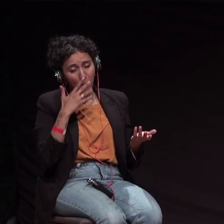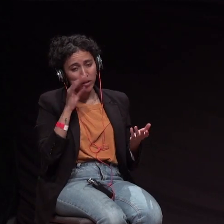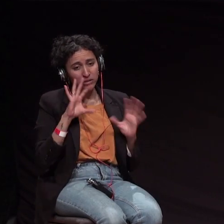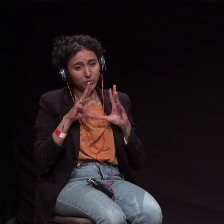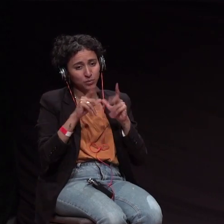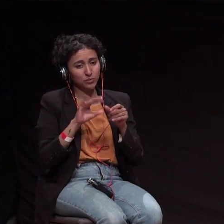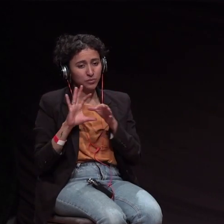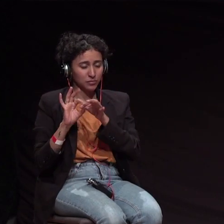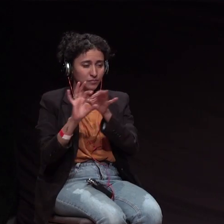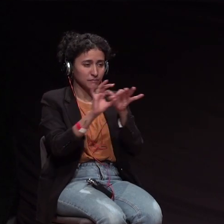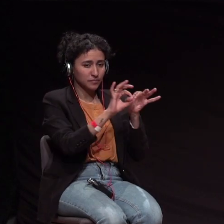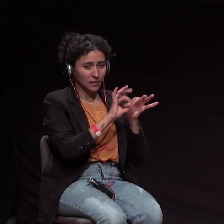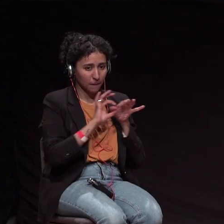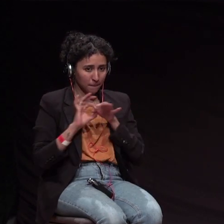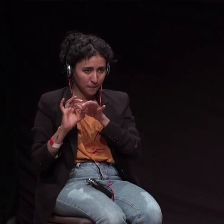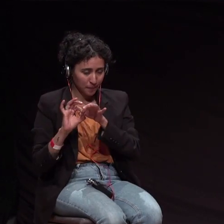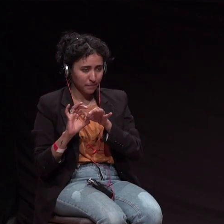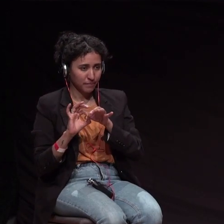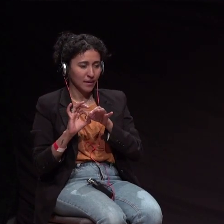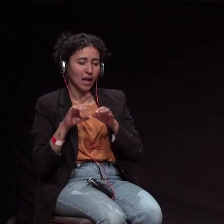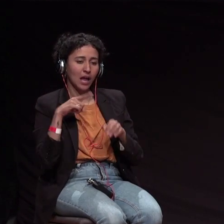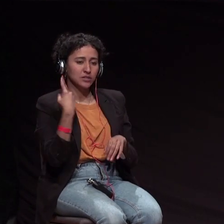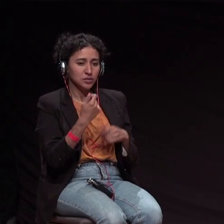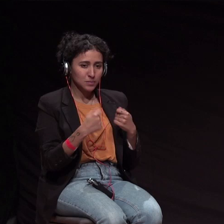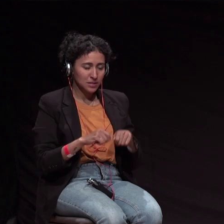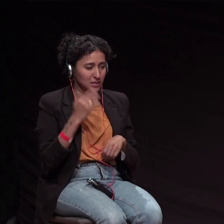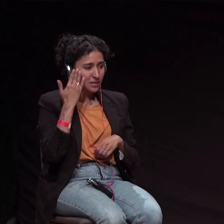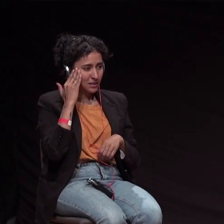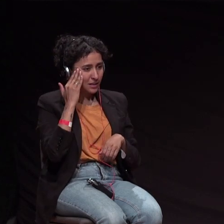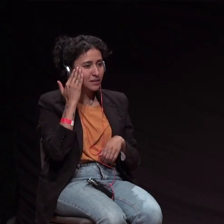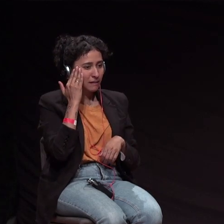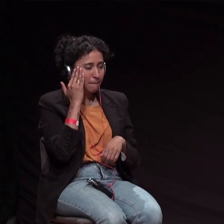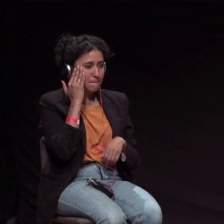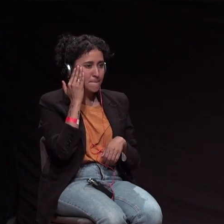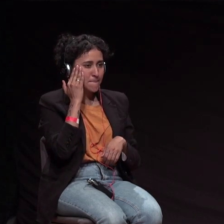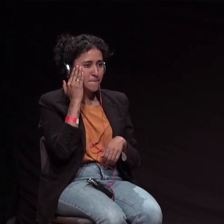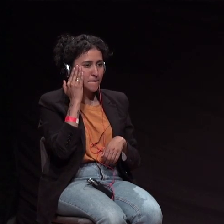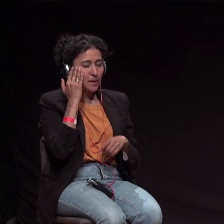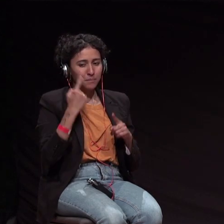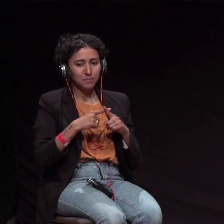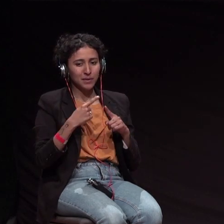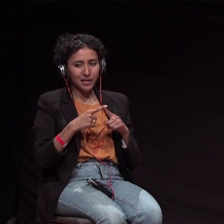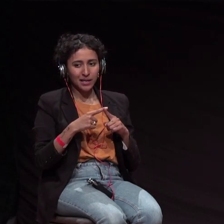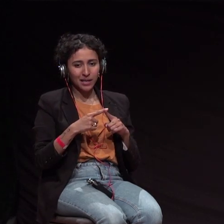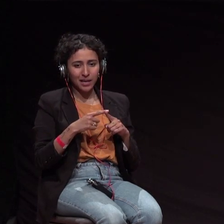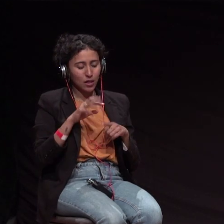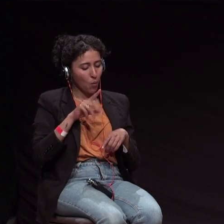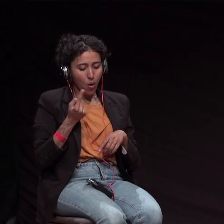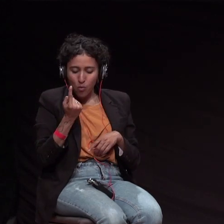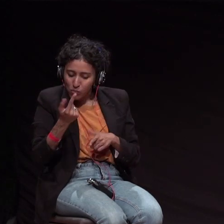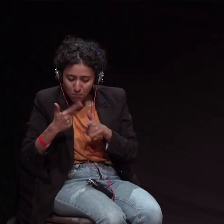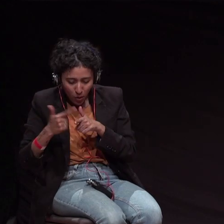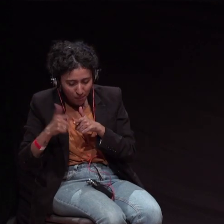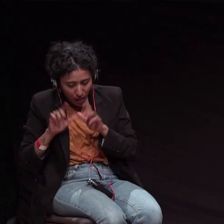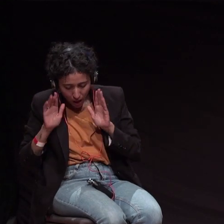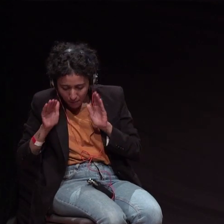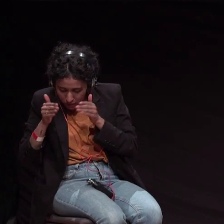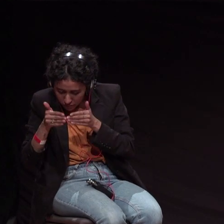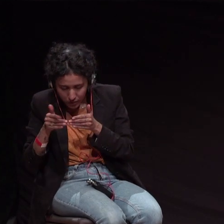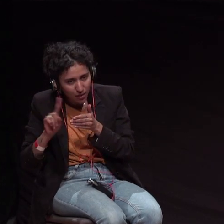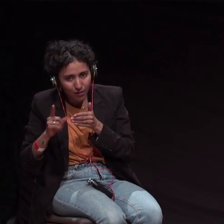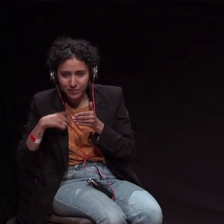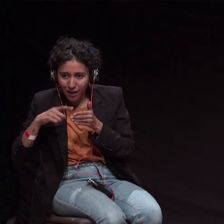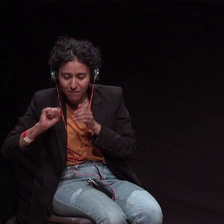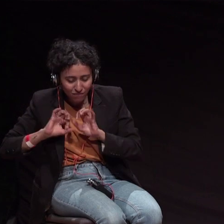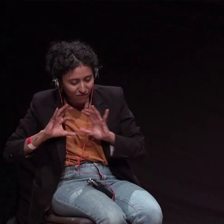isolated issue will never be solved. I kind of, like, talked around that a lot, but that's kind of where it's at right now. And also, I'd say